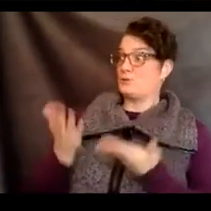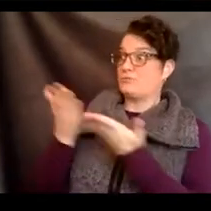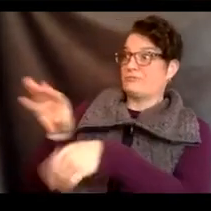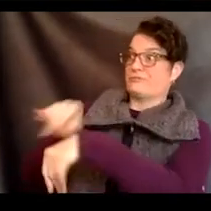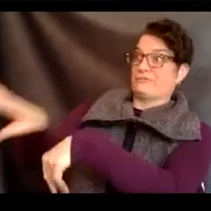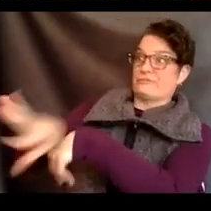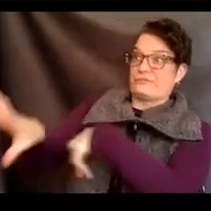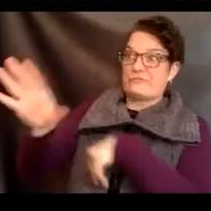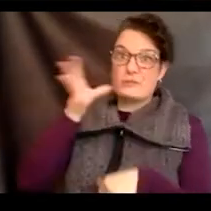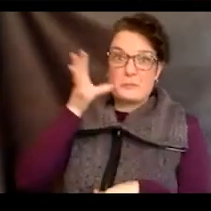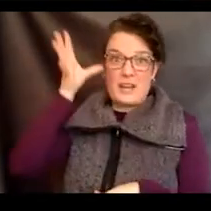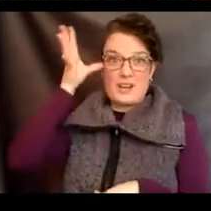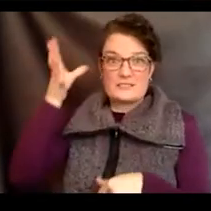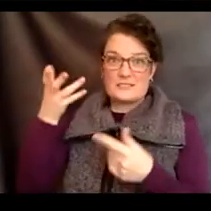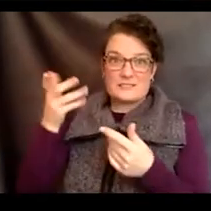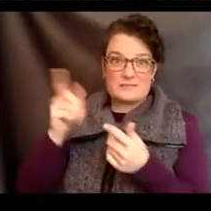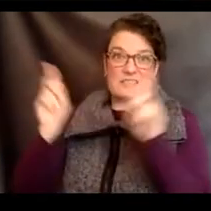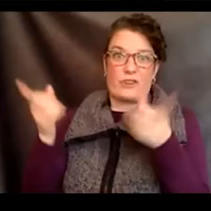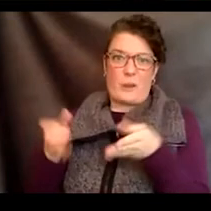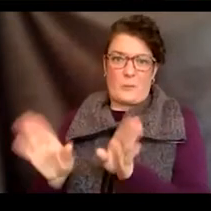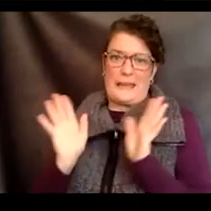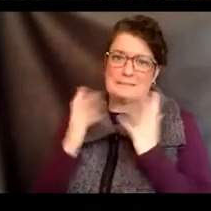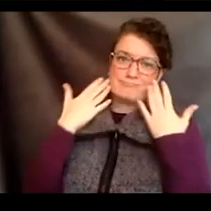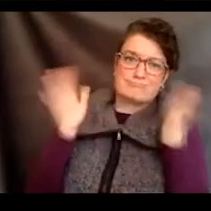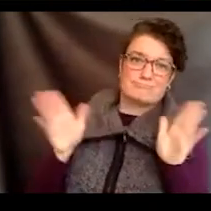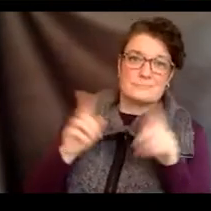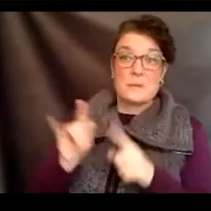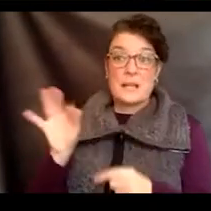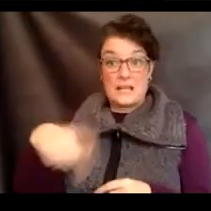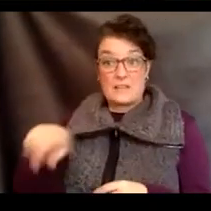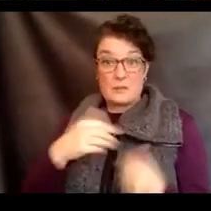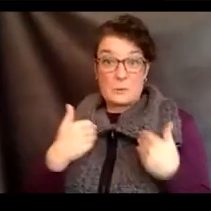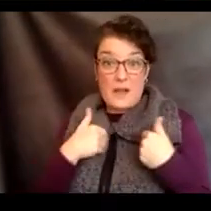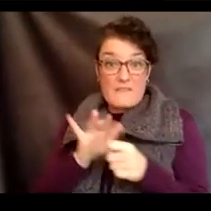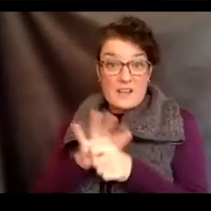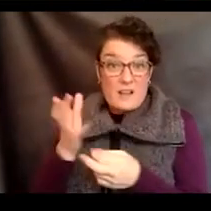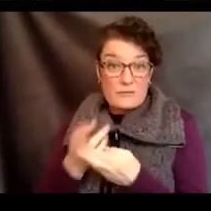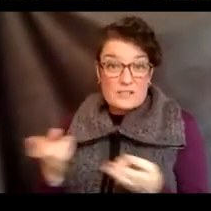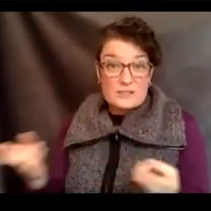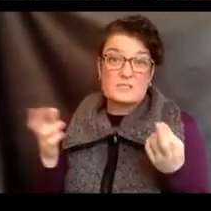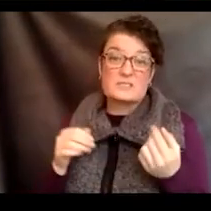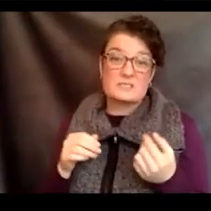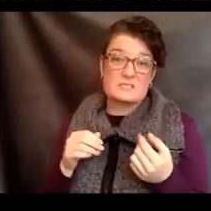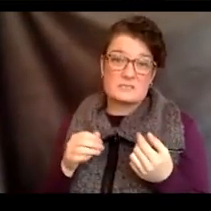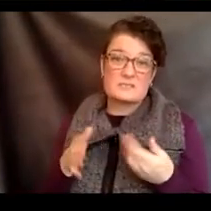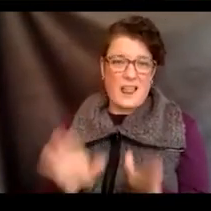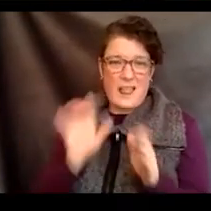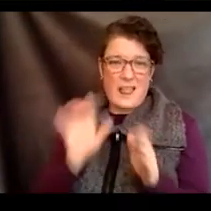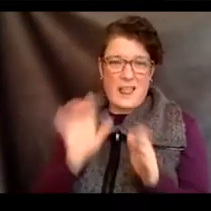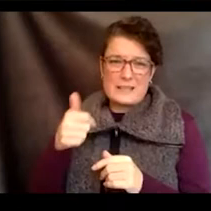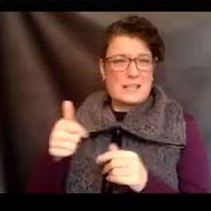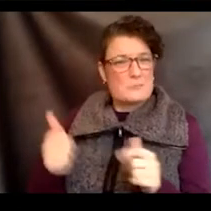parents to parent a certain way. But I think certainly if you have enough resources, just allowing your kid to pursue their